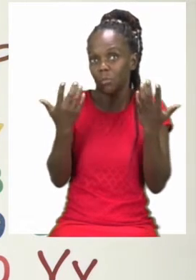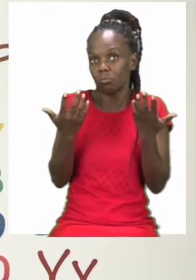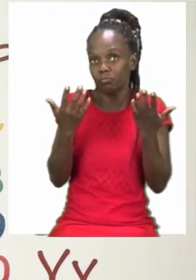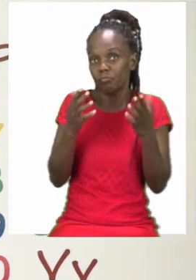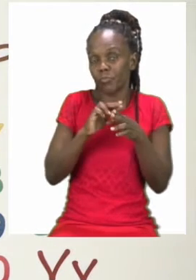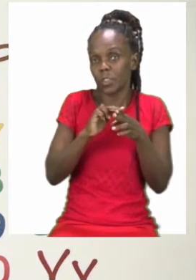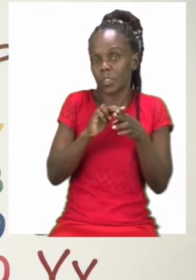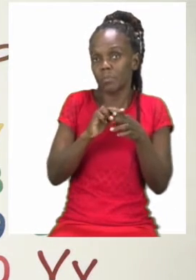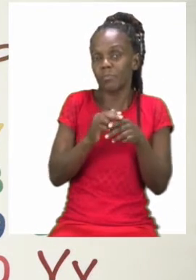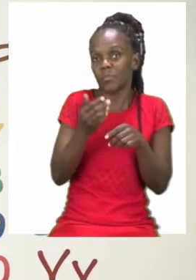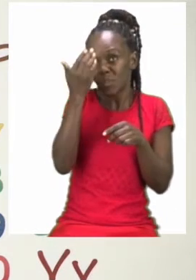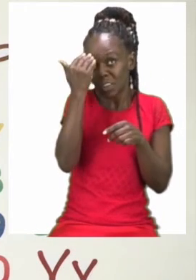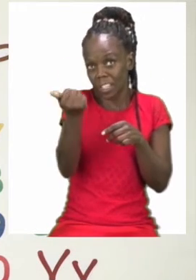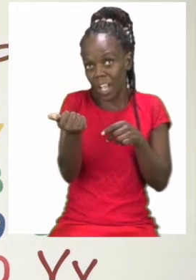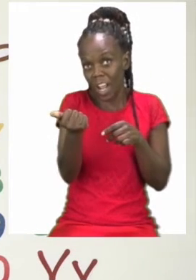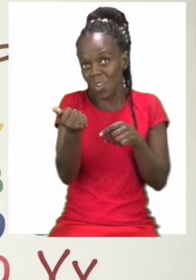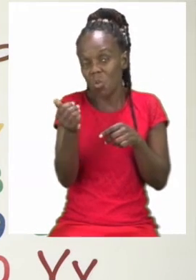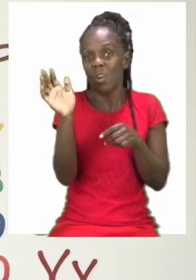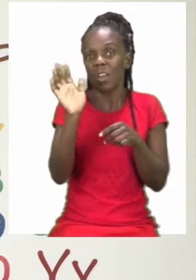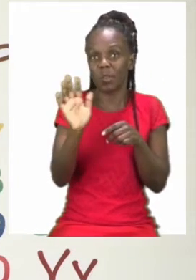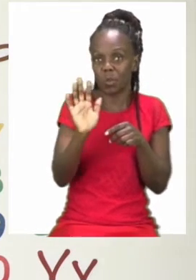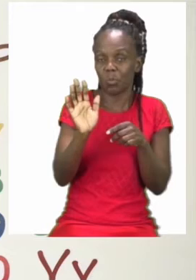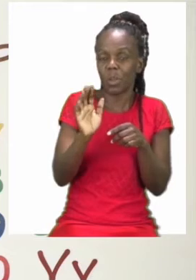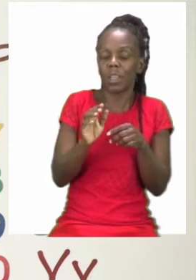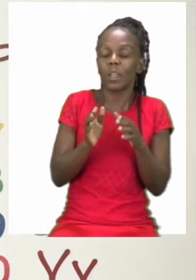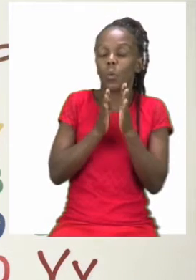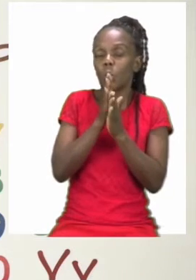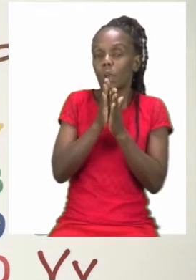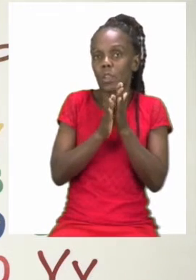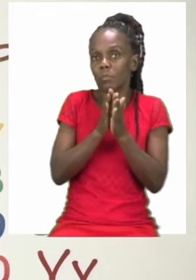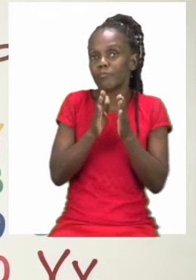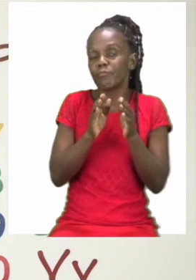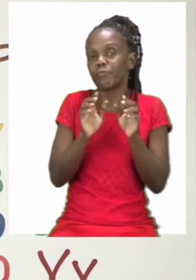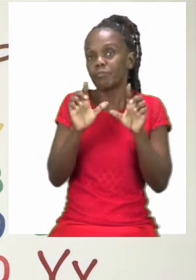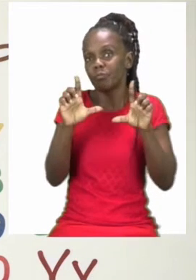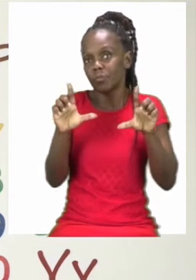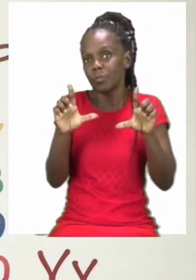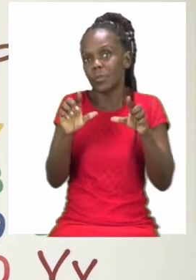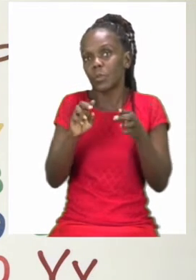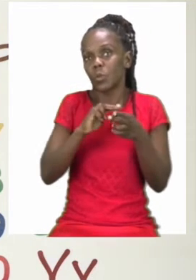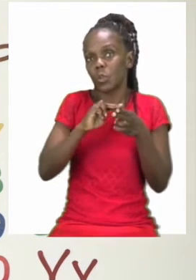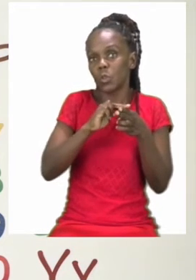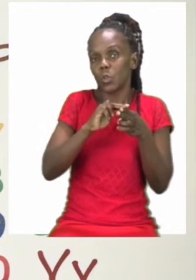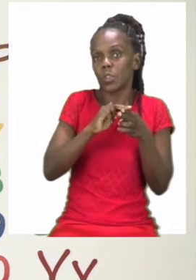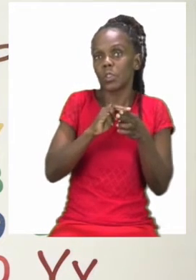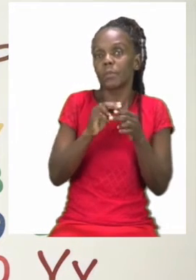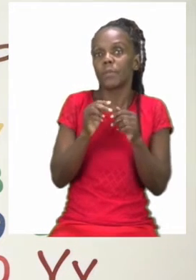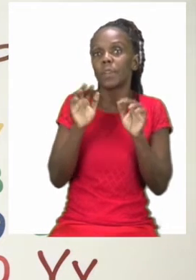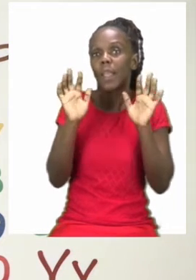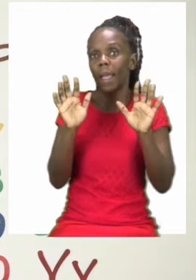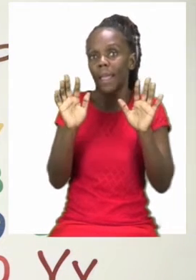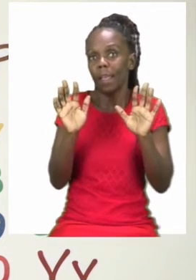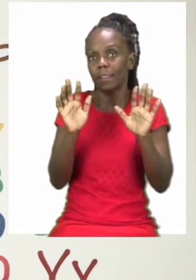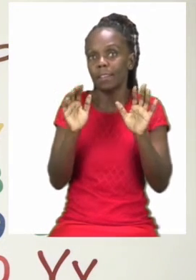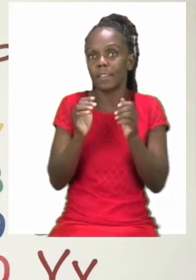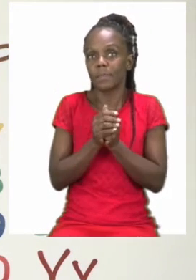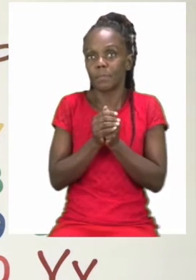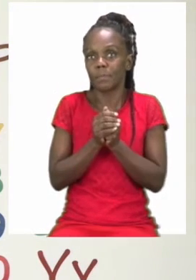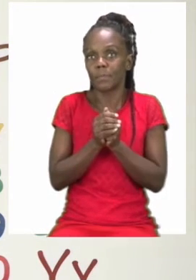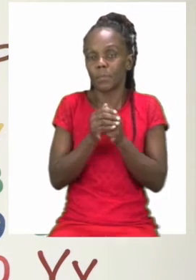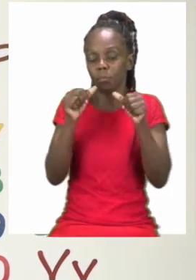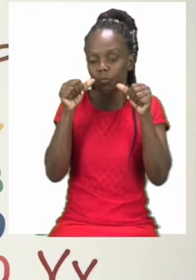goodbye. So let us put our hand on the top. There we go.